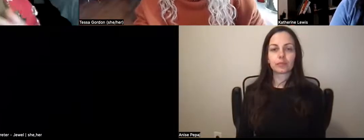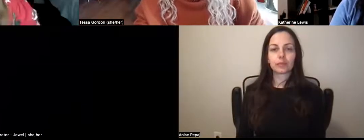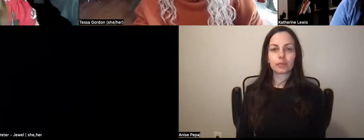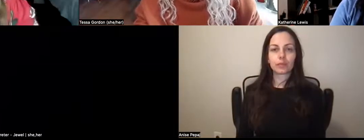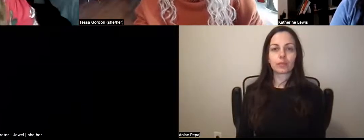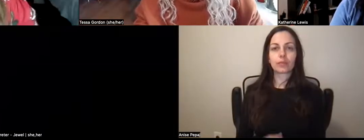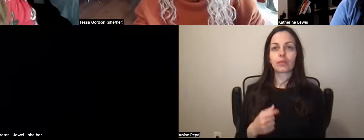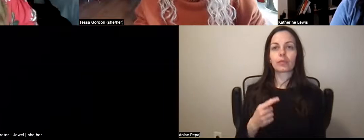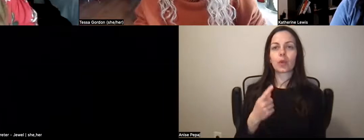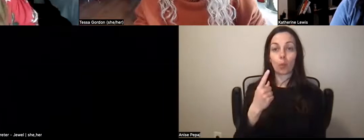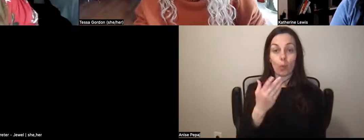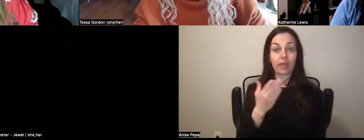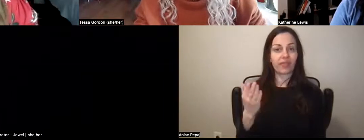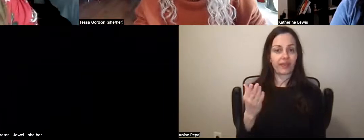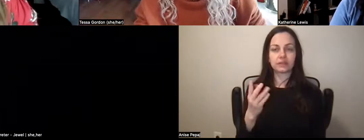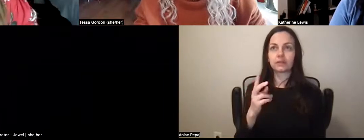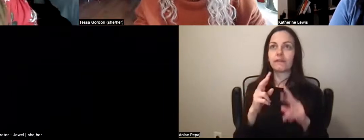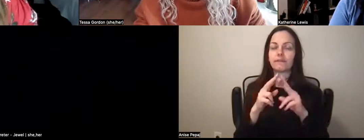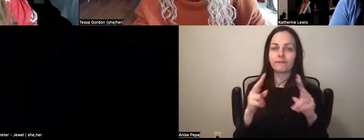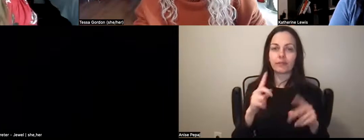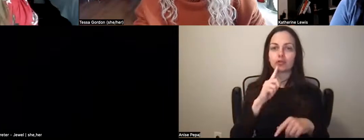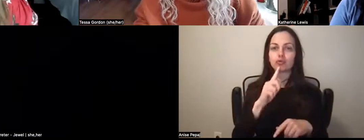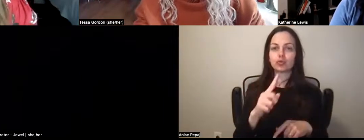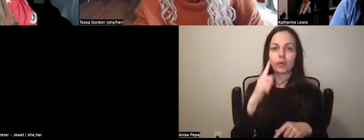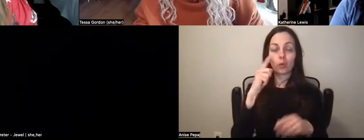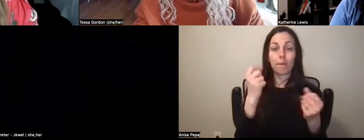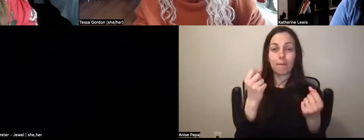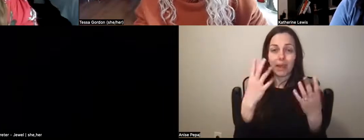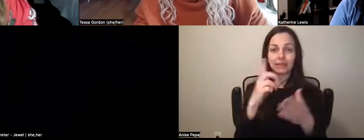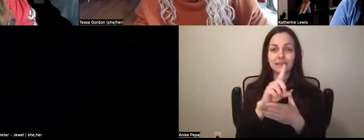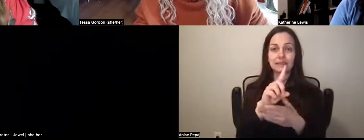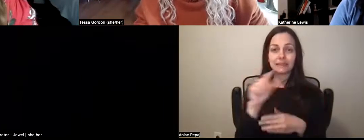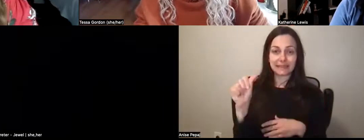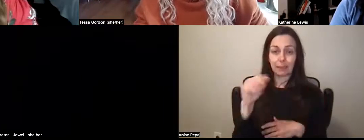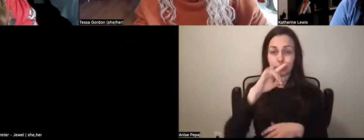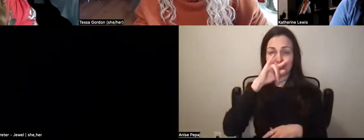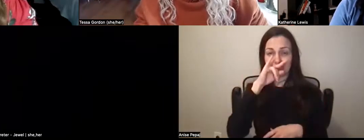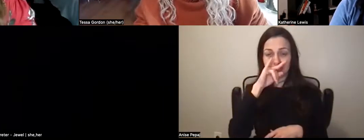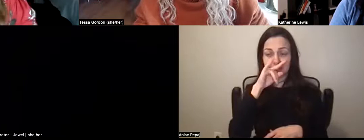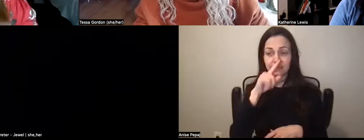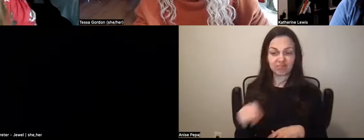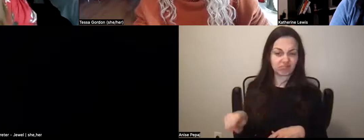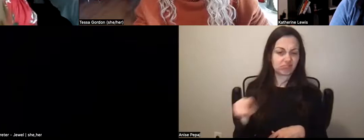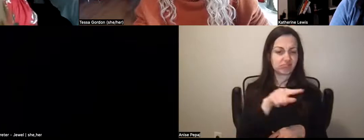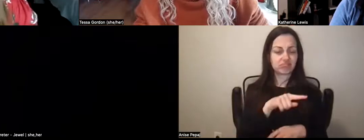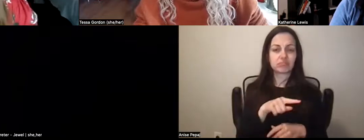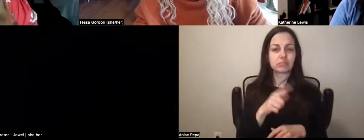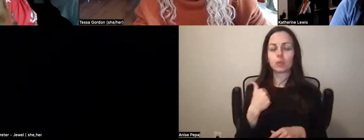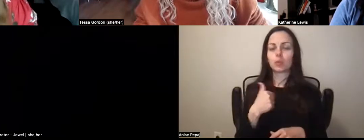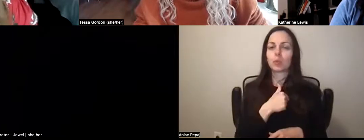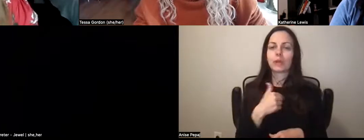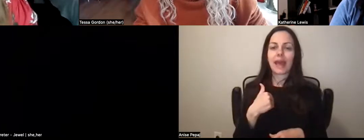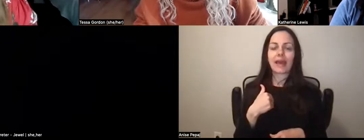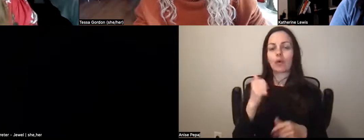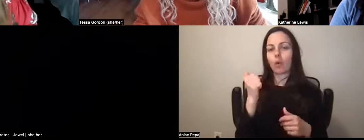one of the things that's so true for so many disabled kids is that we have all of these procedures and